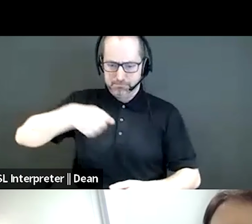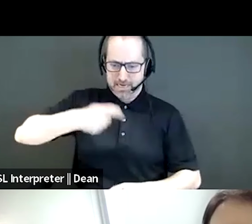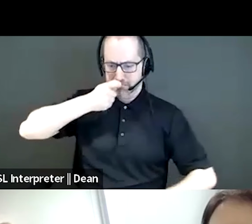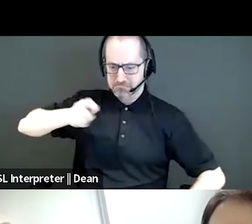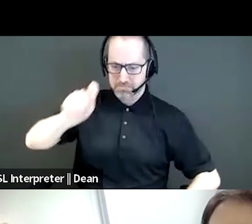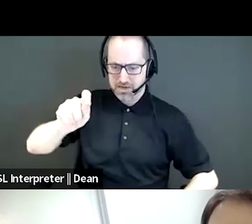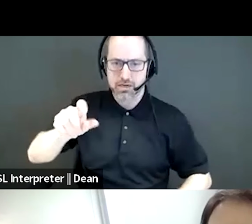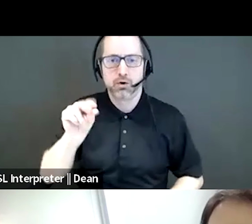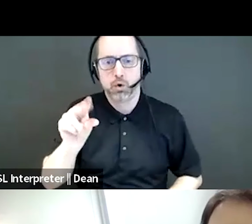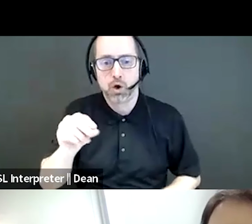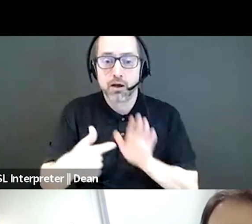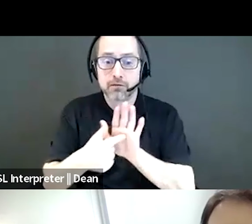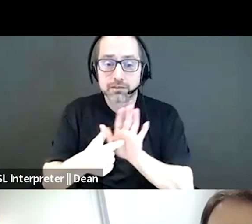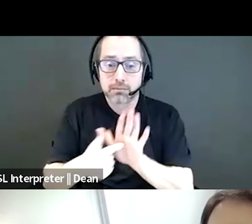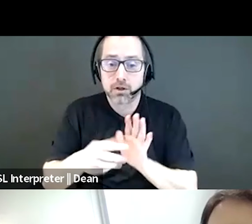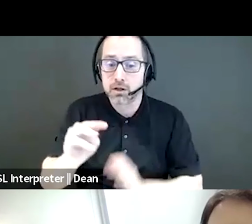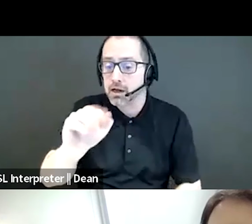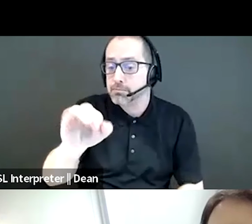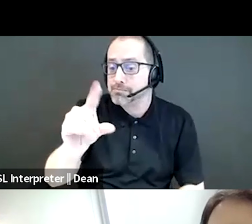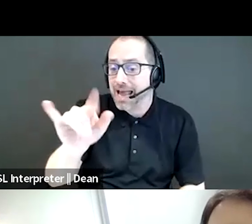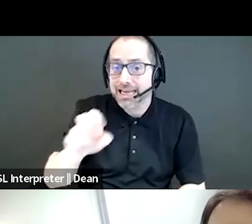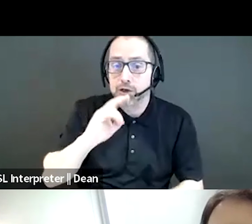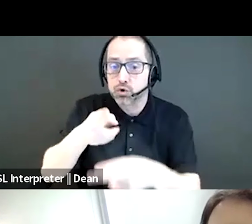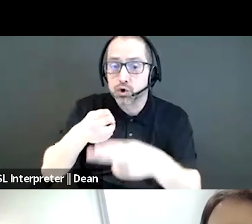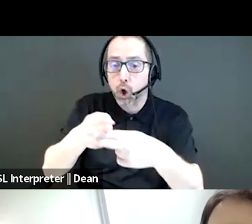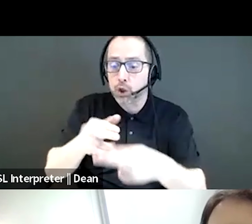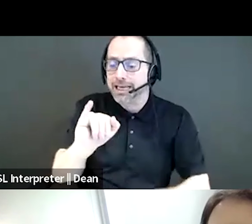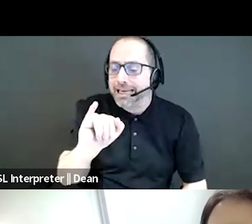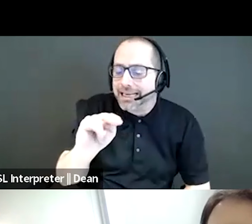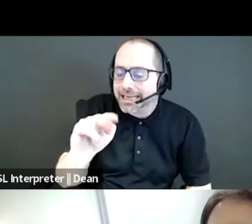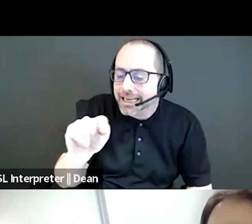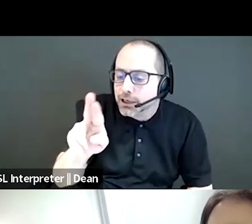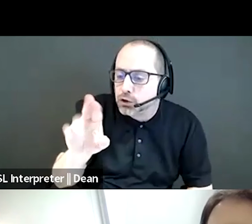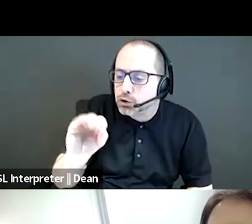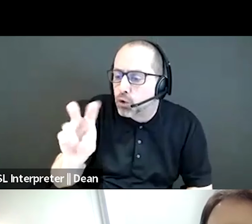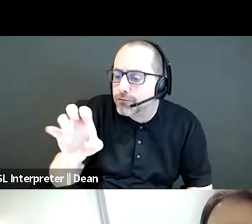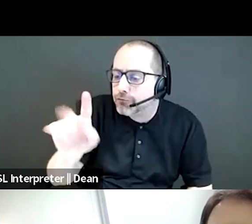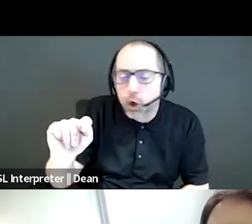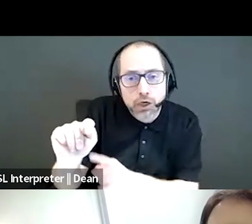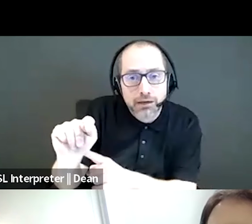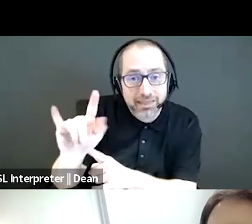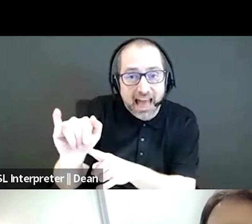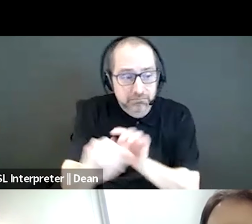an introvert. And yet here you are, really confident talking. So we did, I don't think that's very